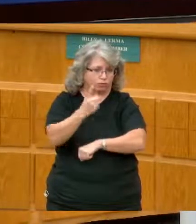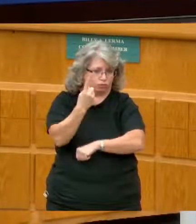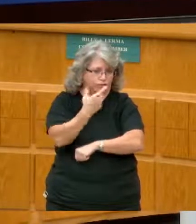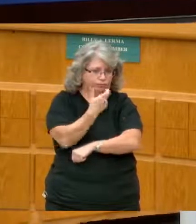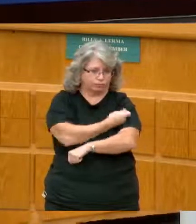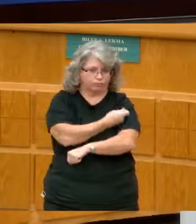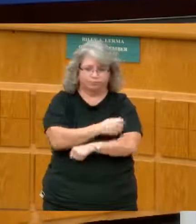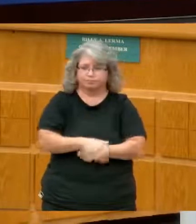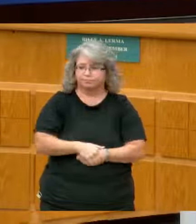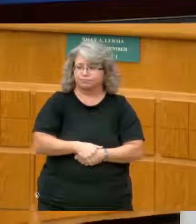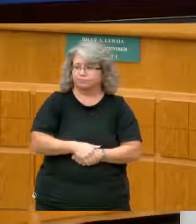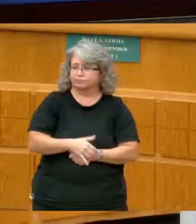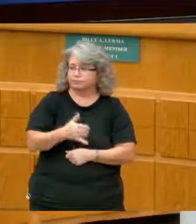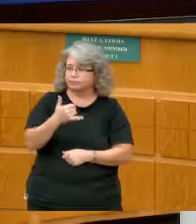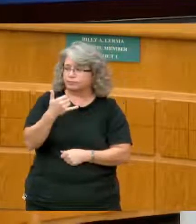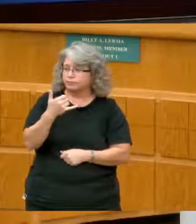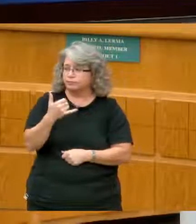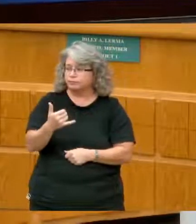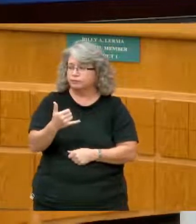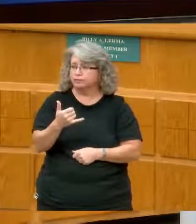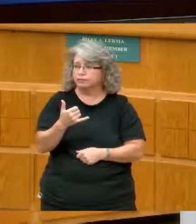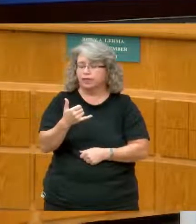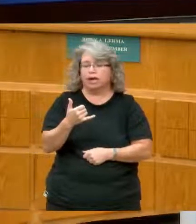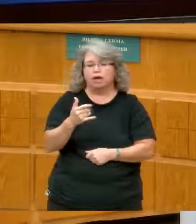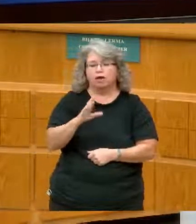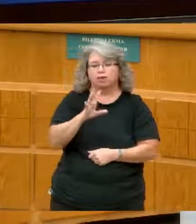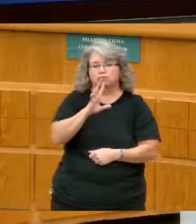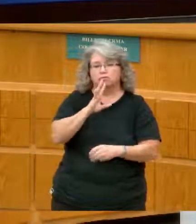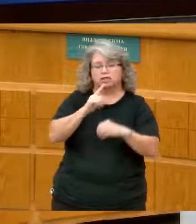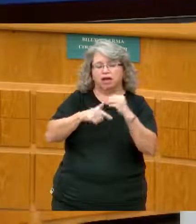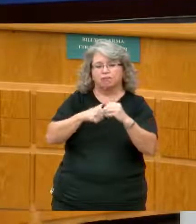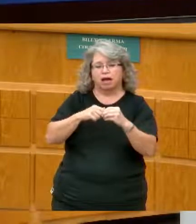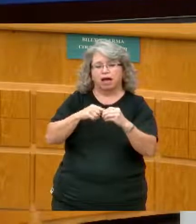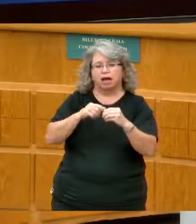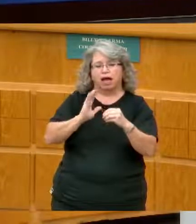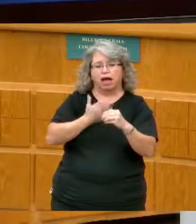I'm now going to turn it over to the COVID statistics.